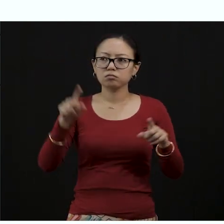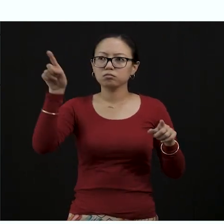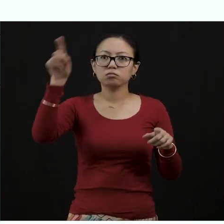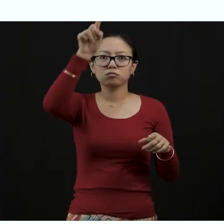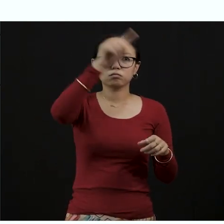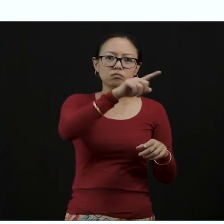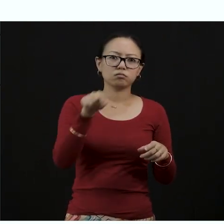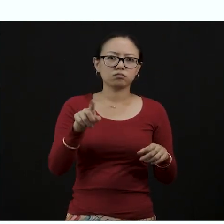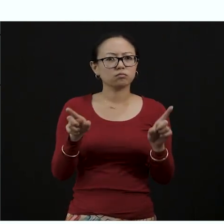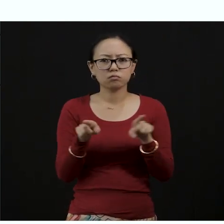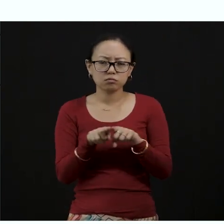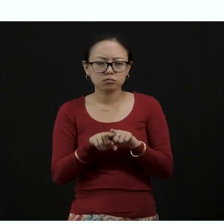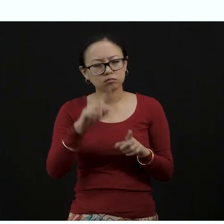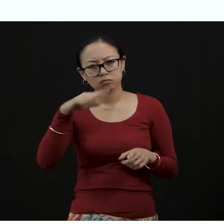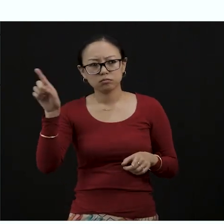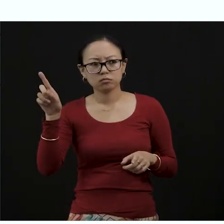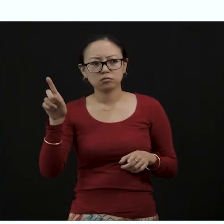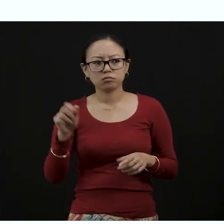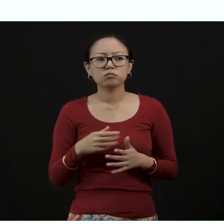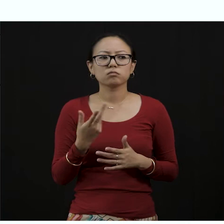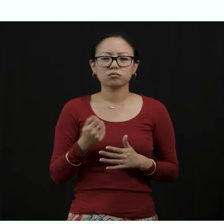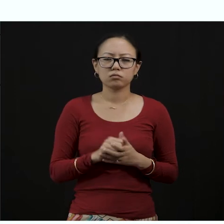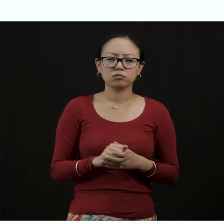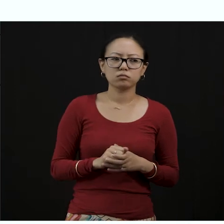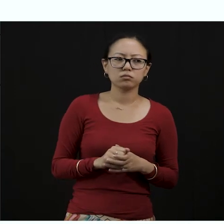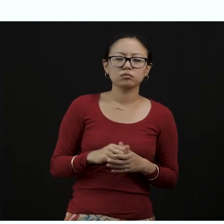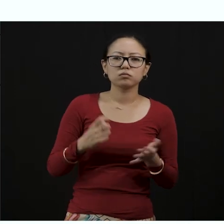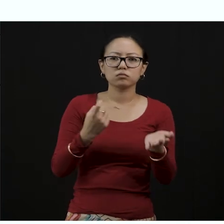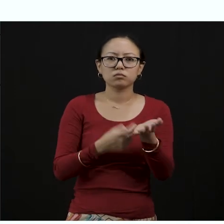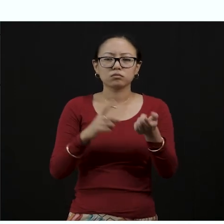is called the rectangle.